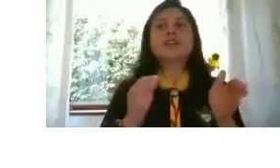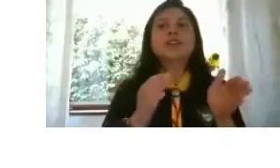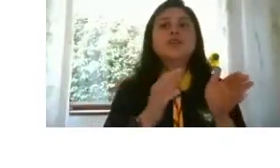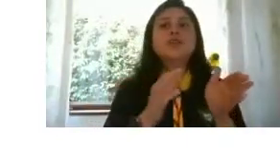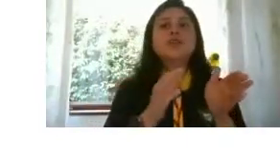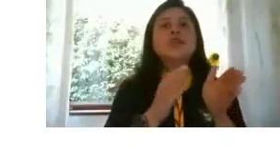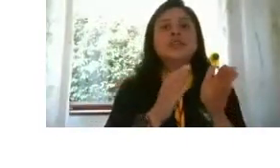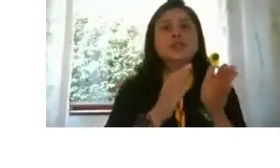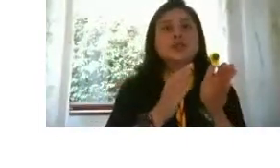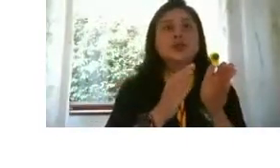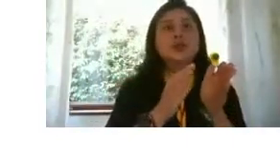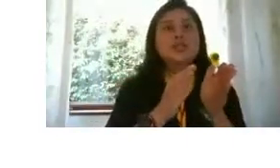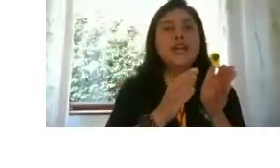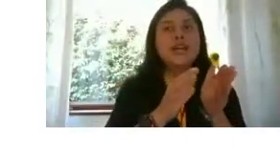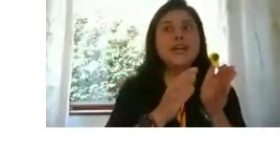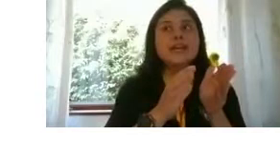and